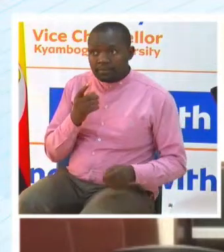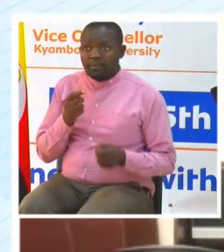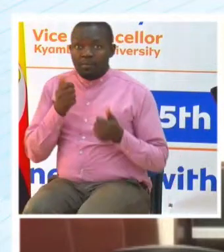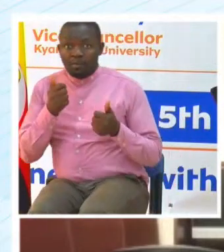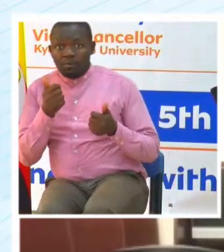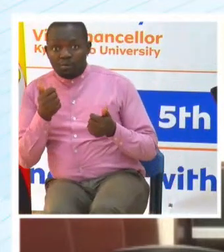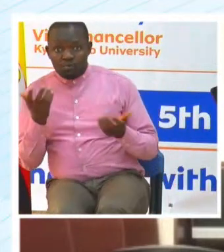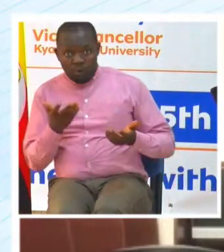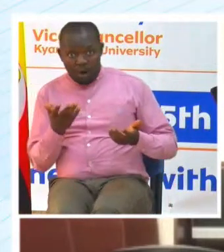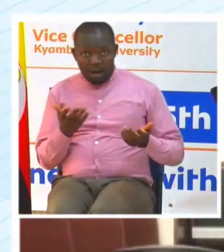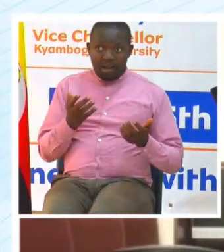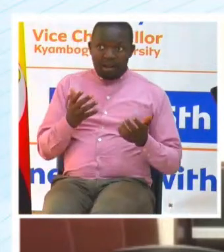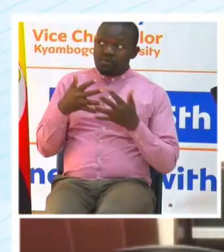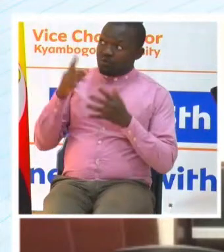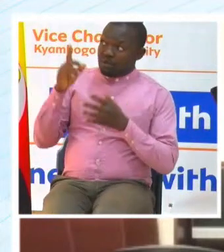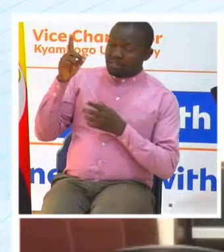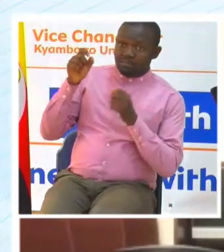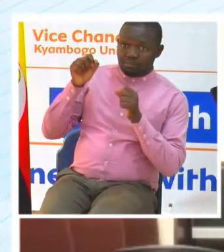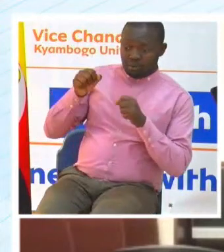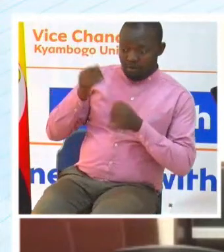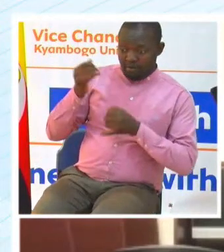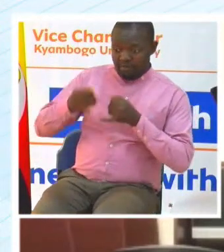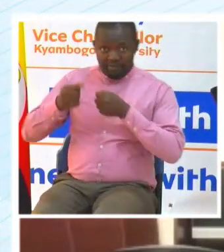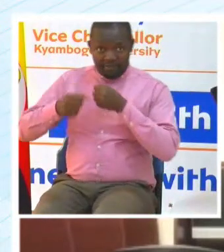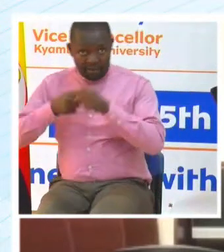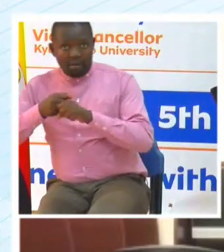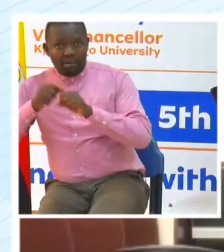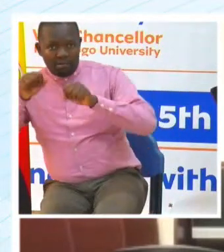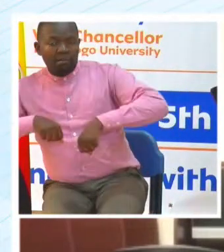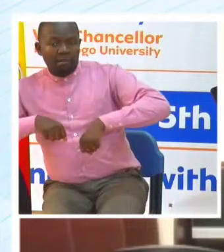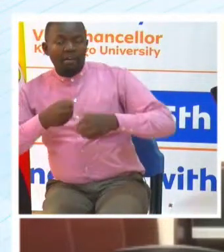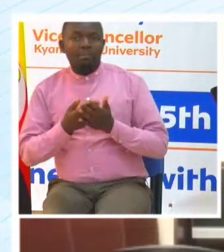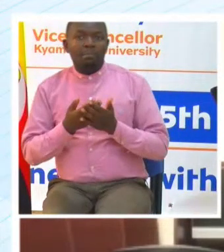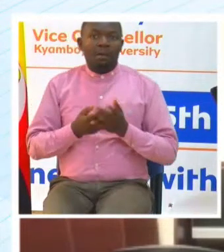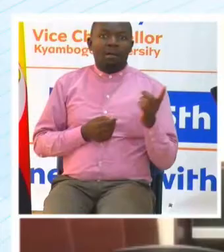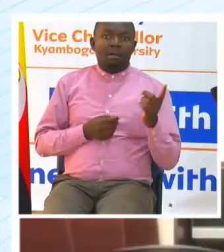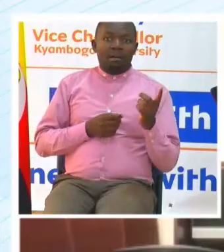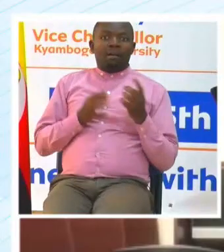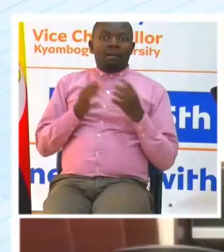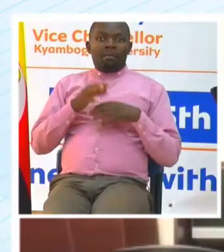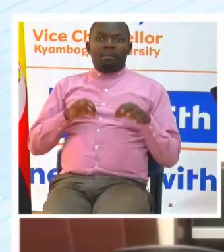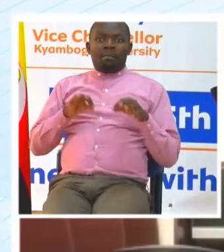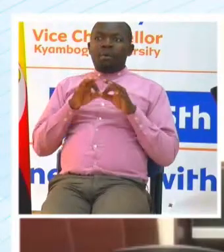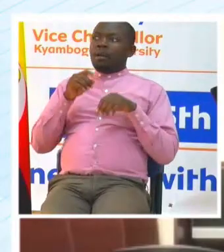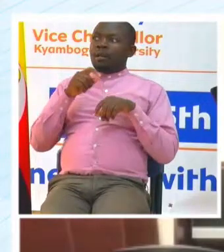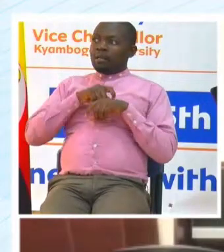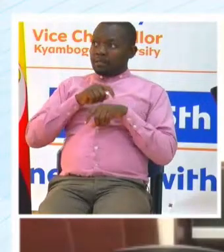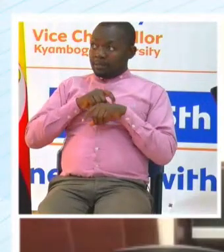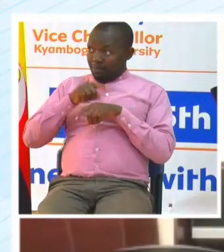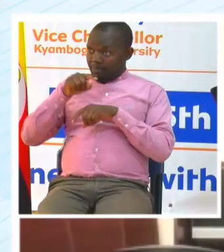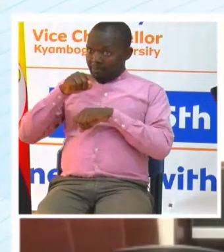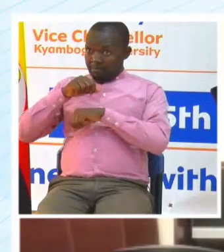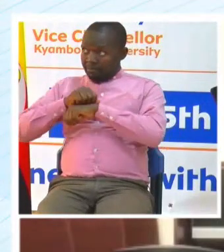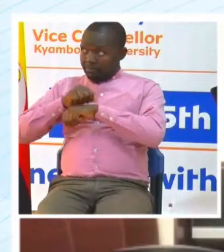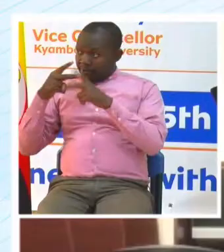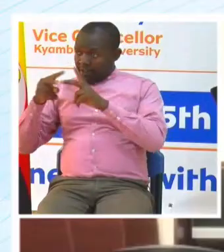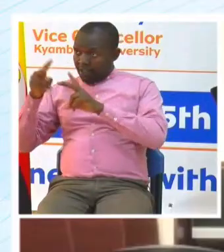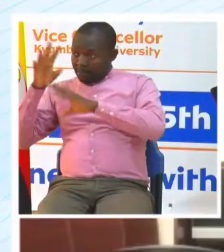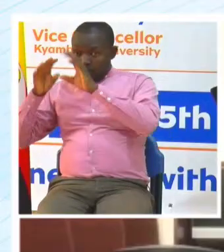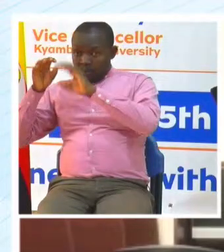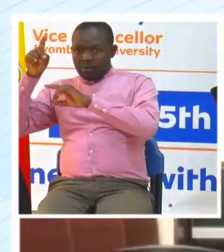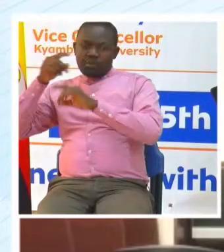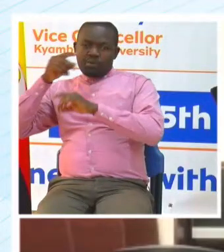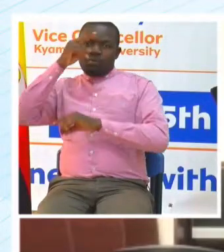can be in your final year and still apply, as long as by the time the school starts, you will have